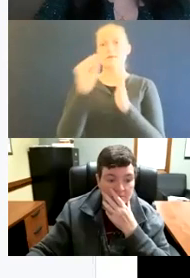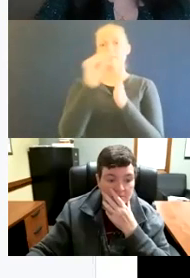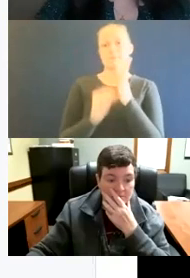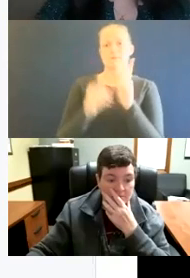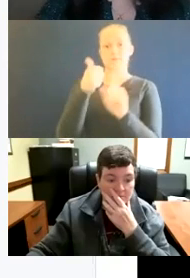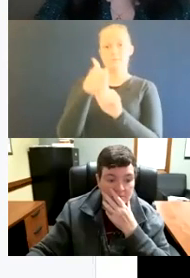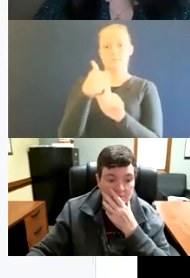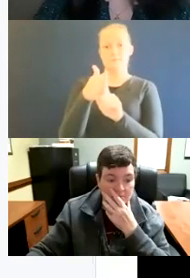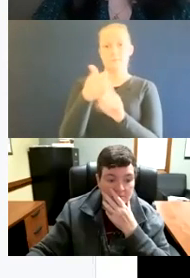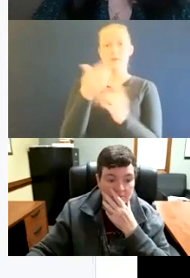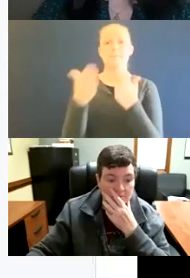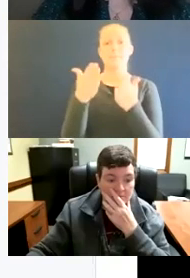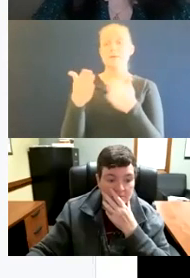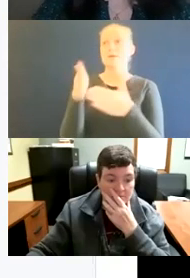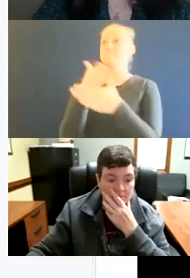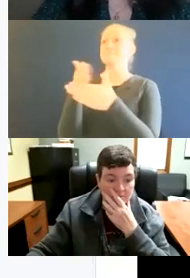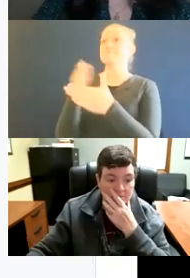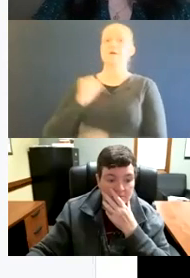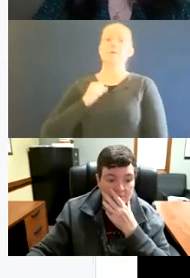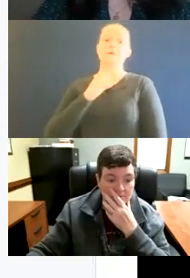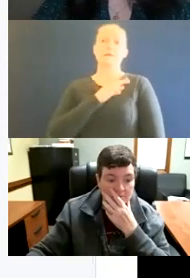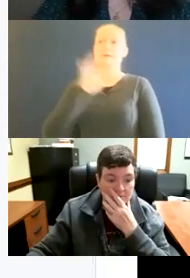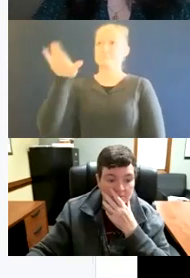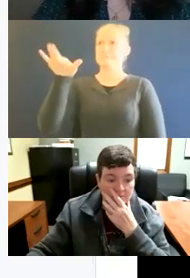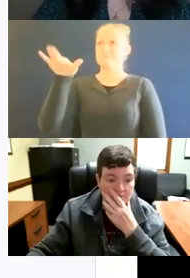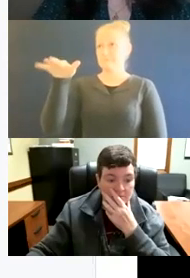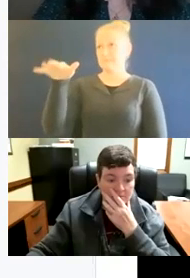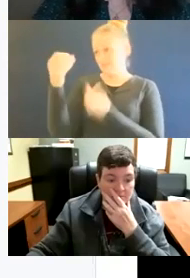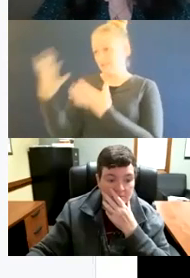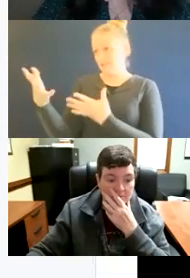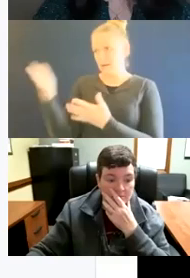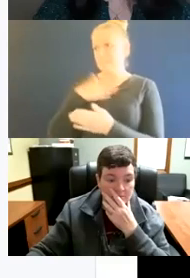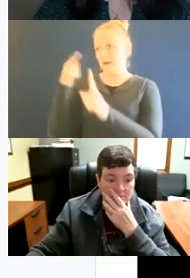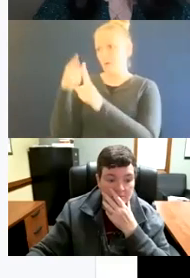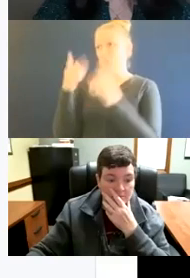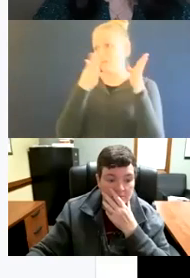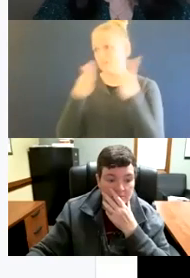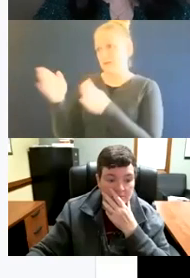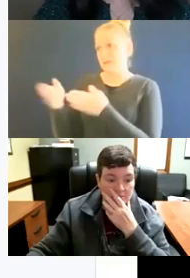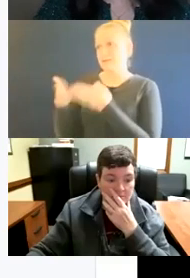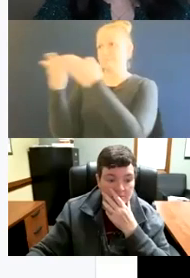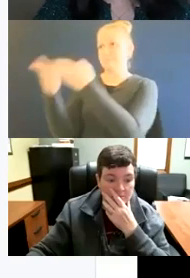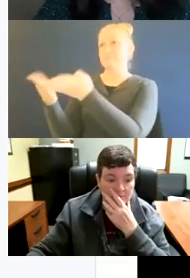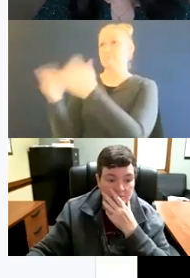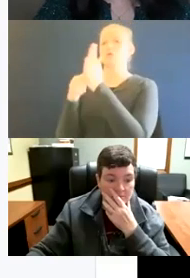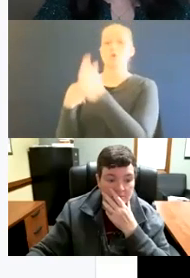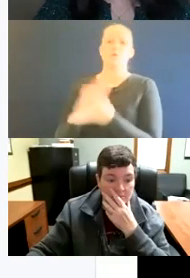with the staff in your classroom of here's our plan, here's what we're going to do, and hopefully kind of simplify things for you.